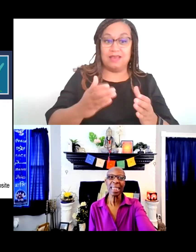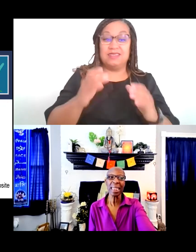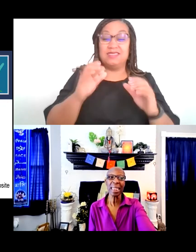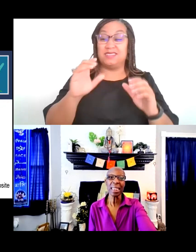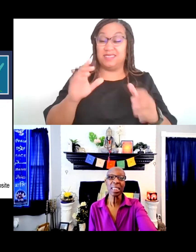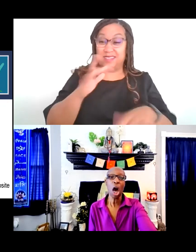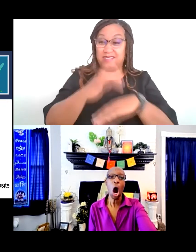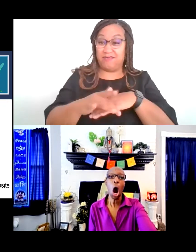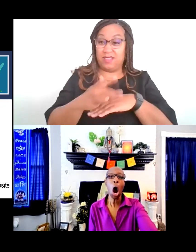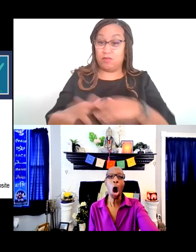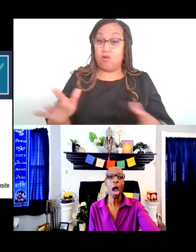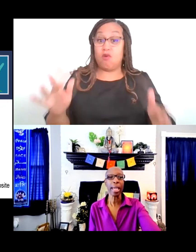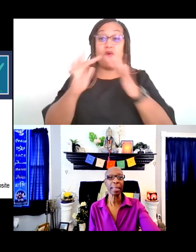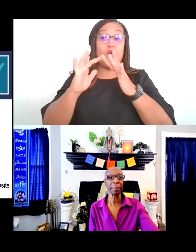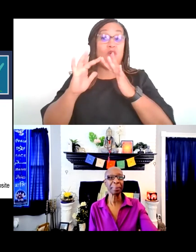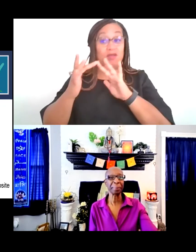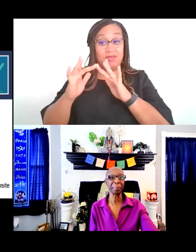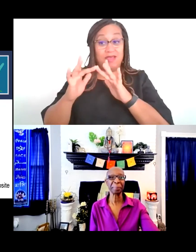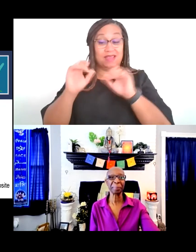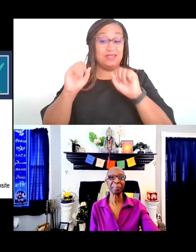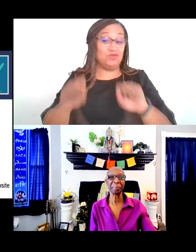any time.